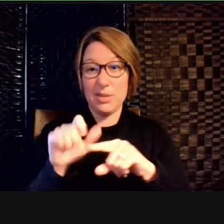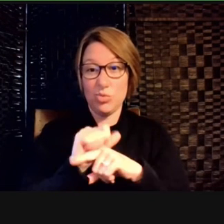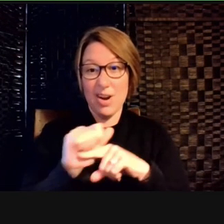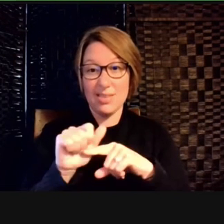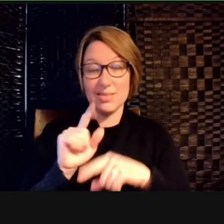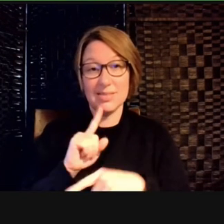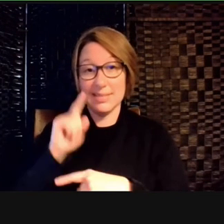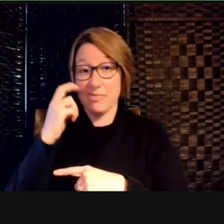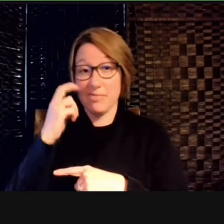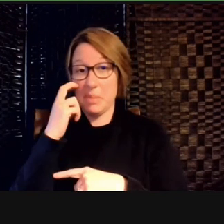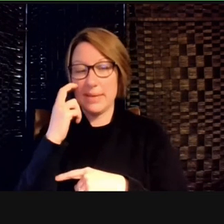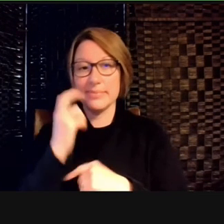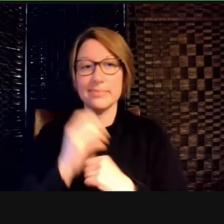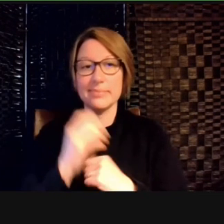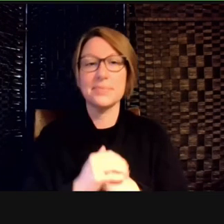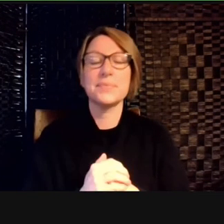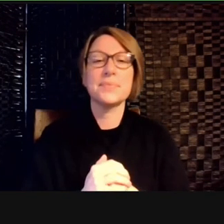deafblindness is,